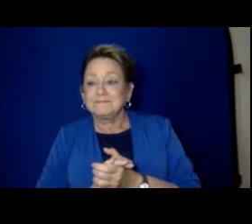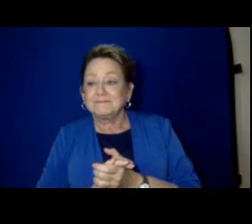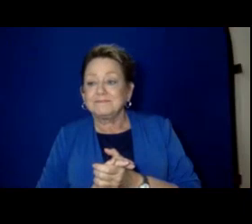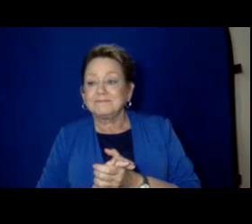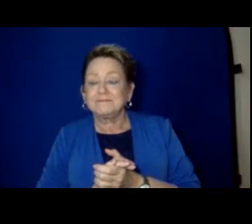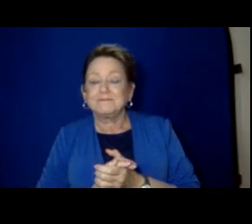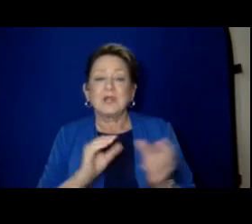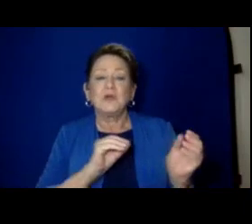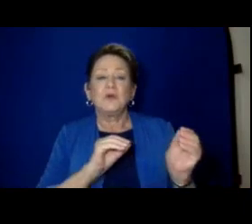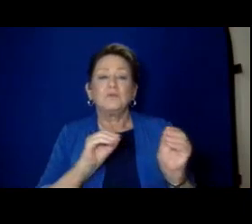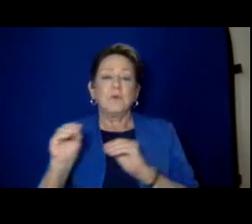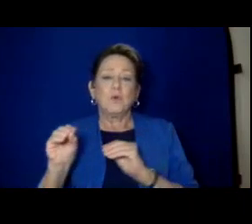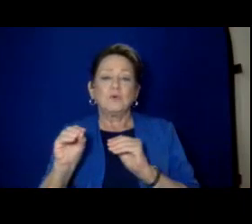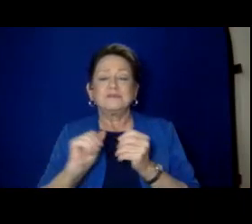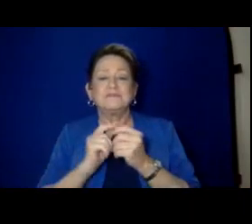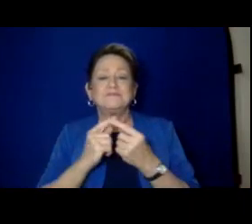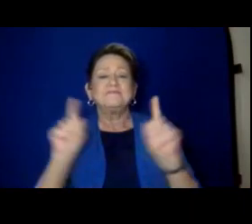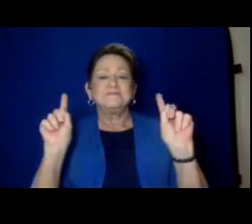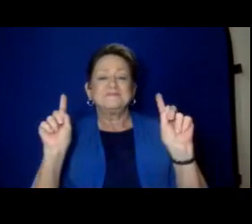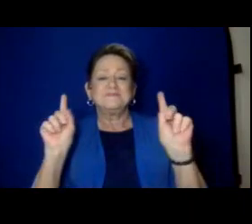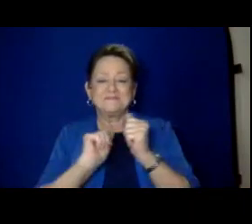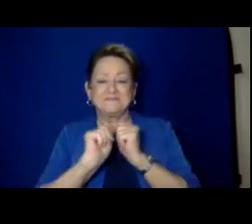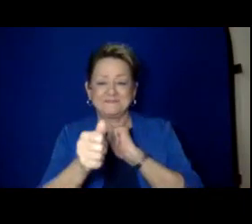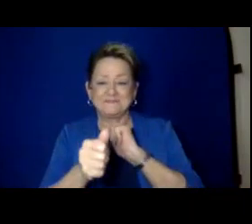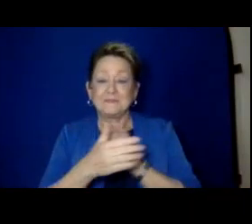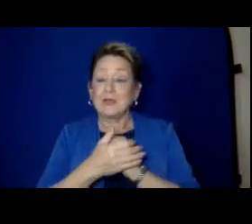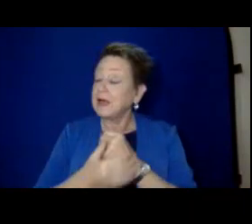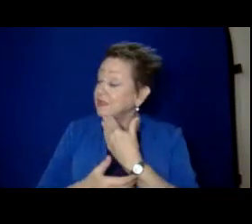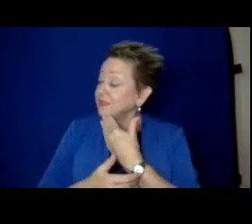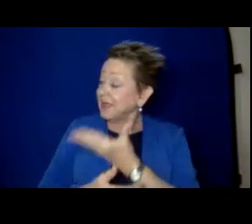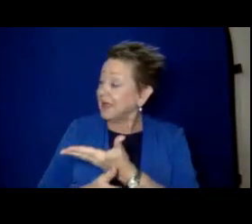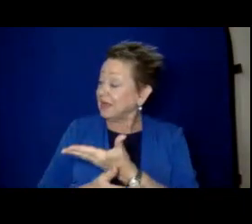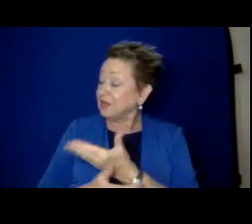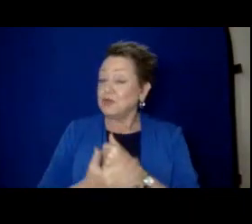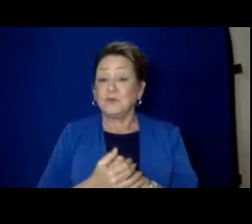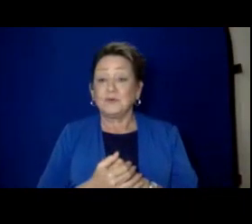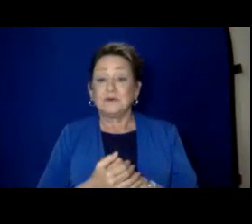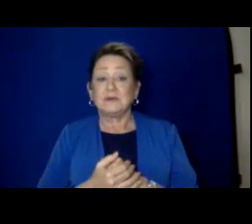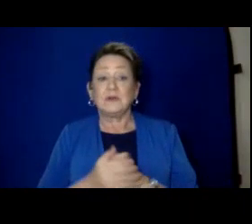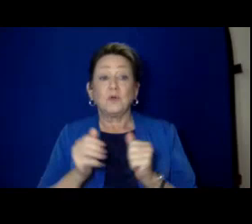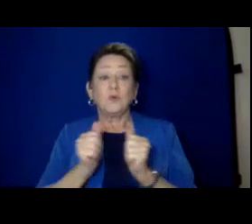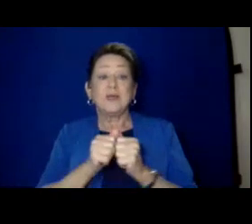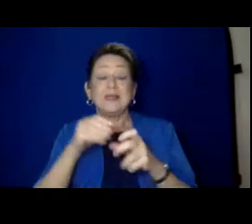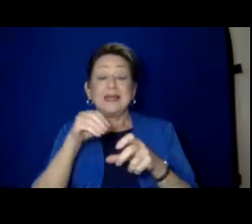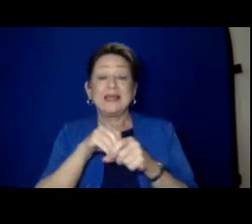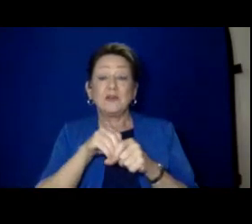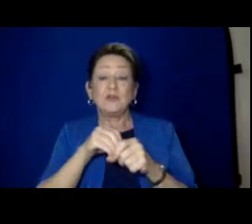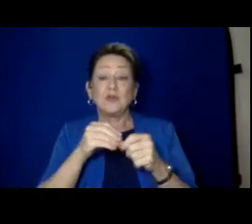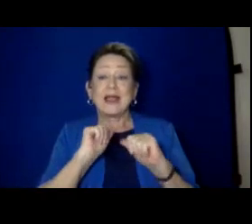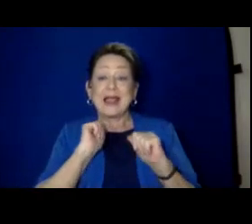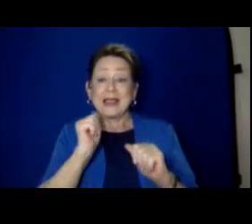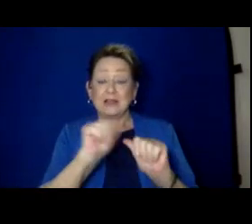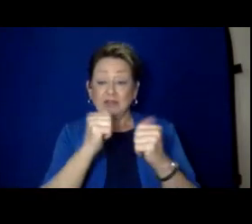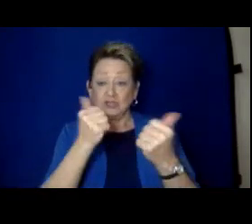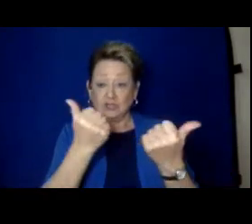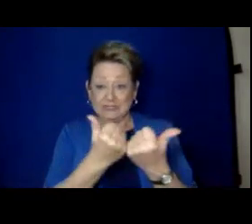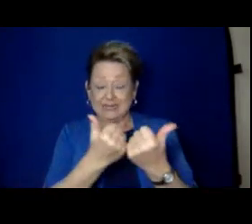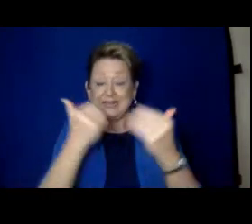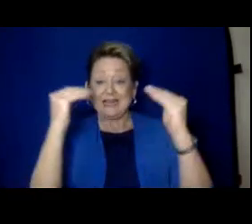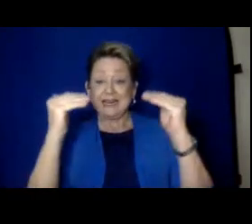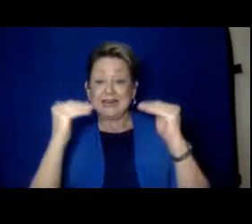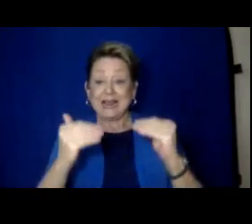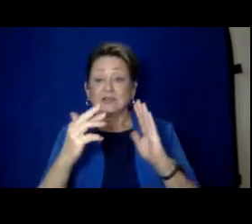Motion carries. Thank you. Sticking with the interagency cooperation agreement theme, this next resolution